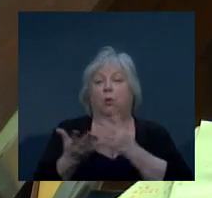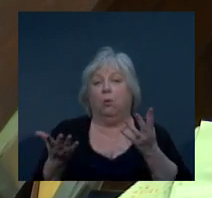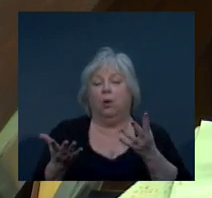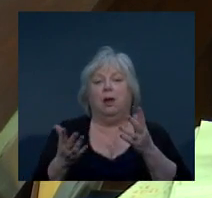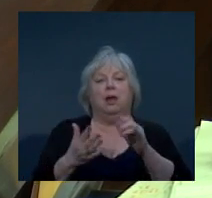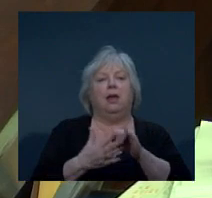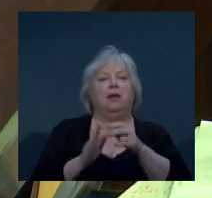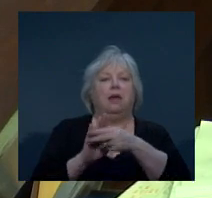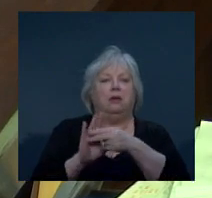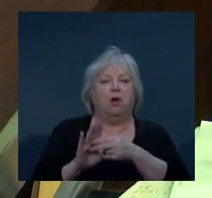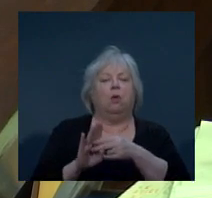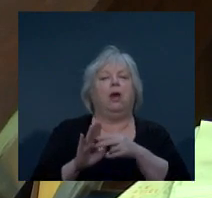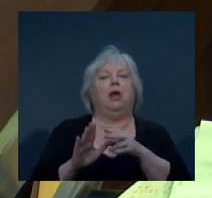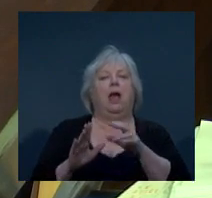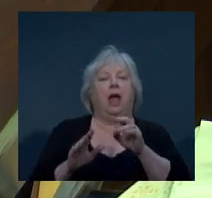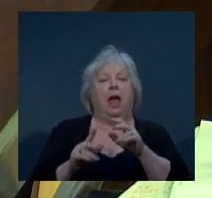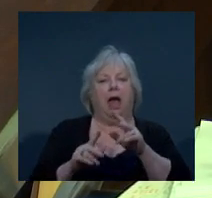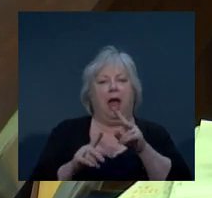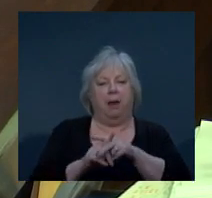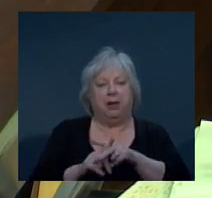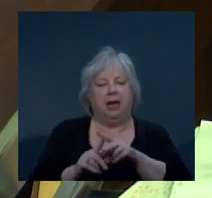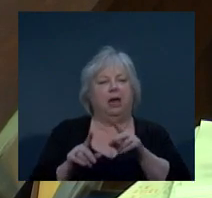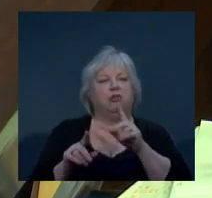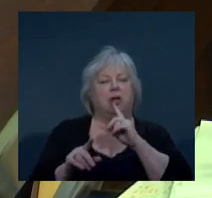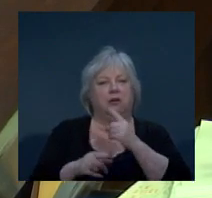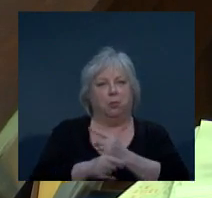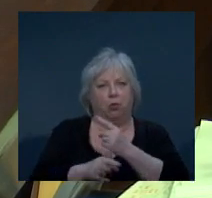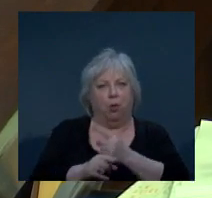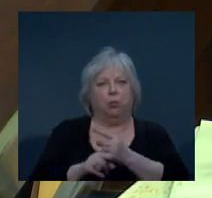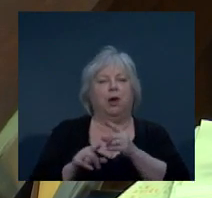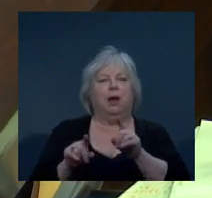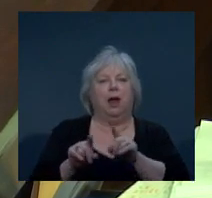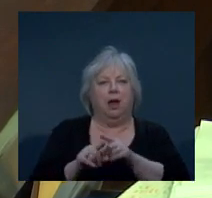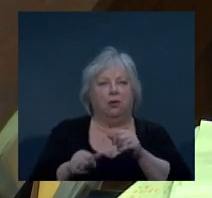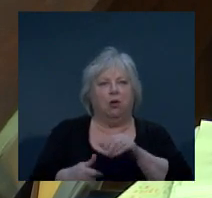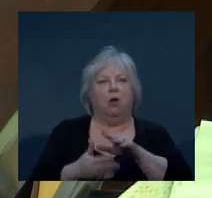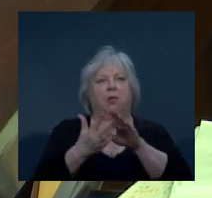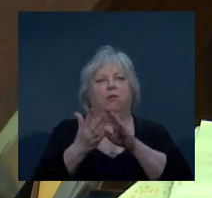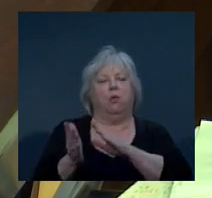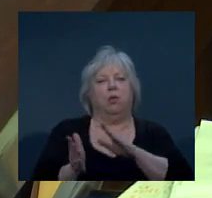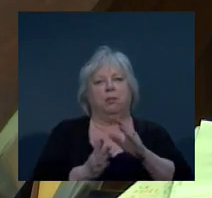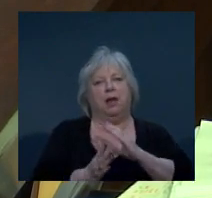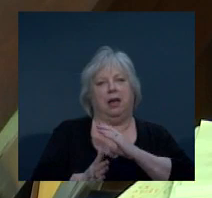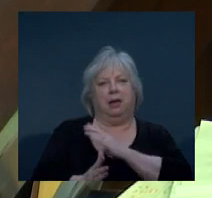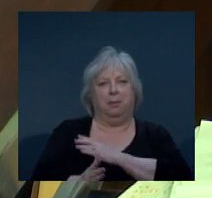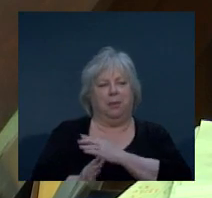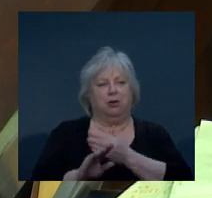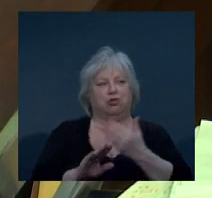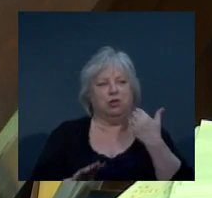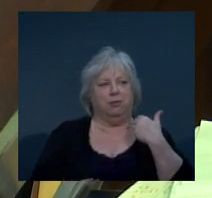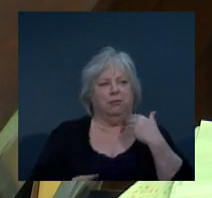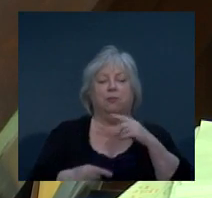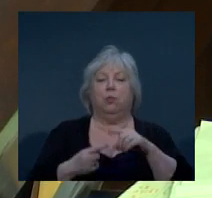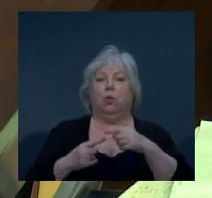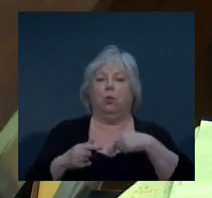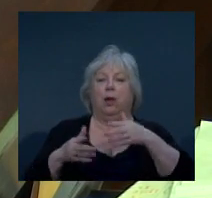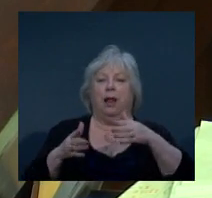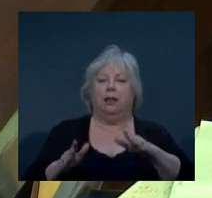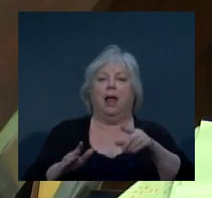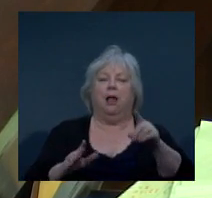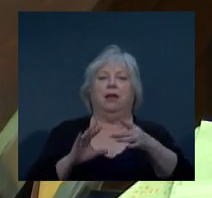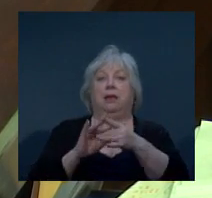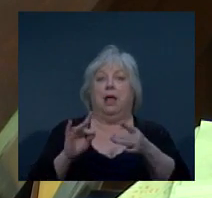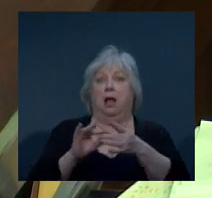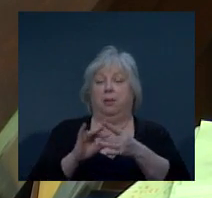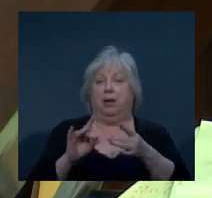a zoning application appropriate as it's gone before our planning commission. And when we allow these kinds